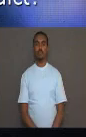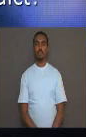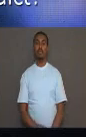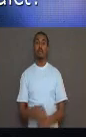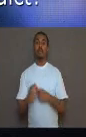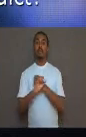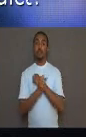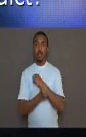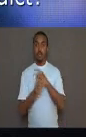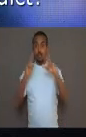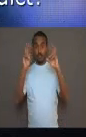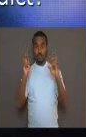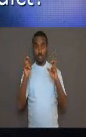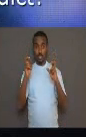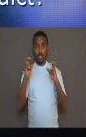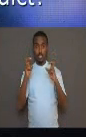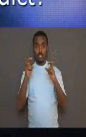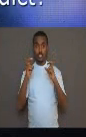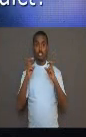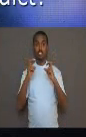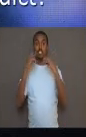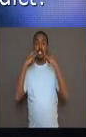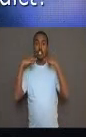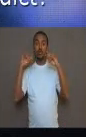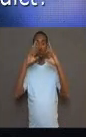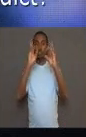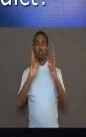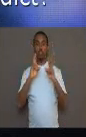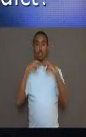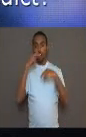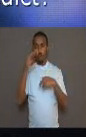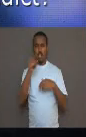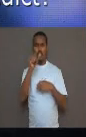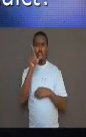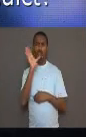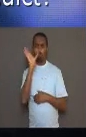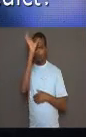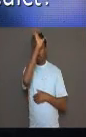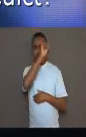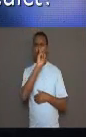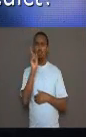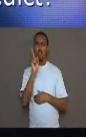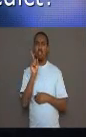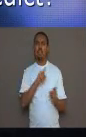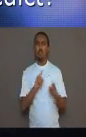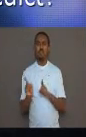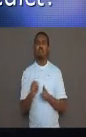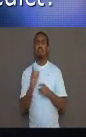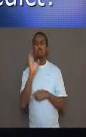Based on the title of the news report, can you predict what it is going to be about?